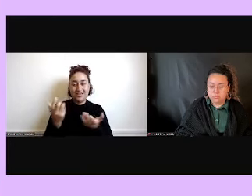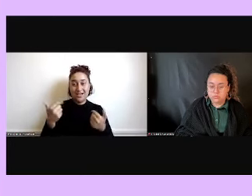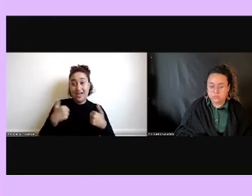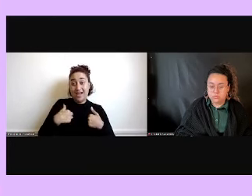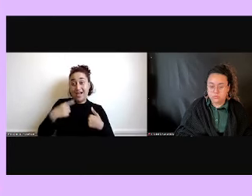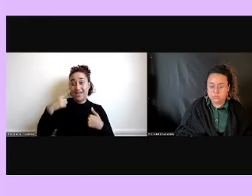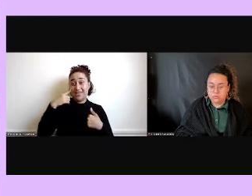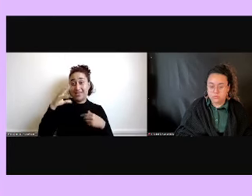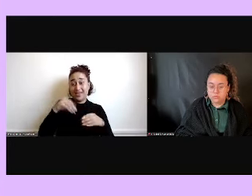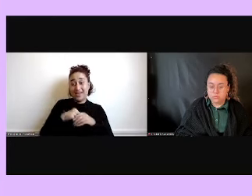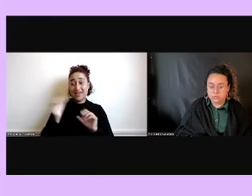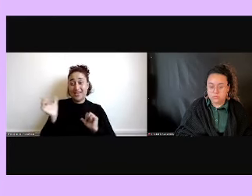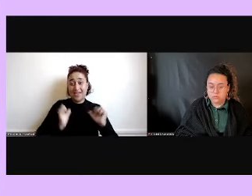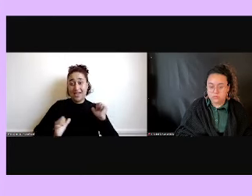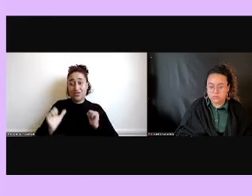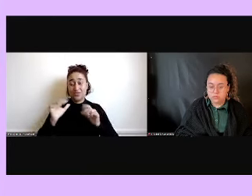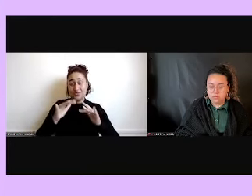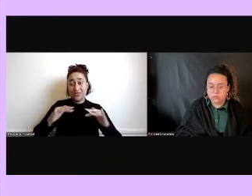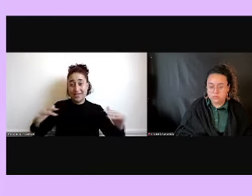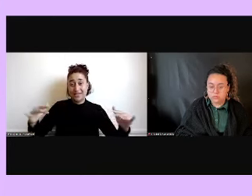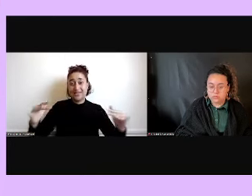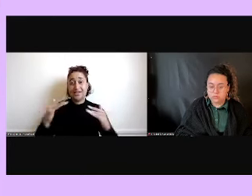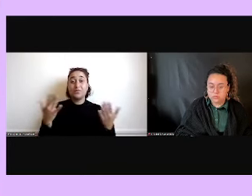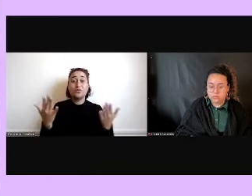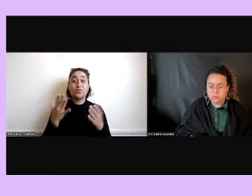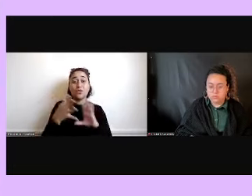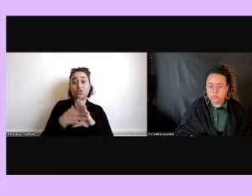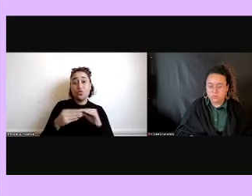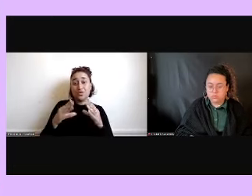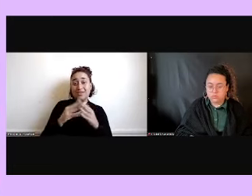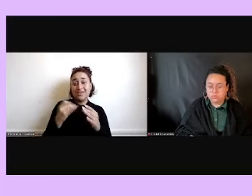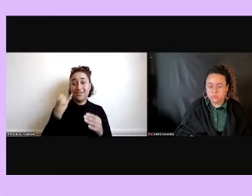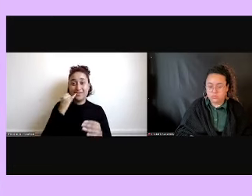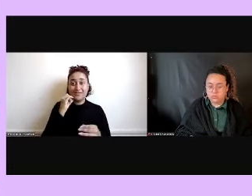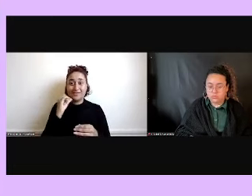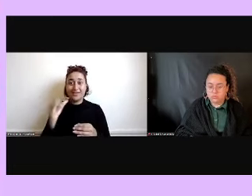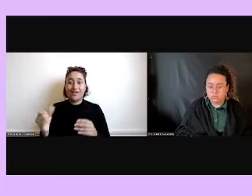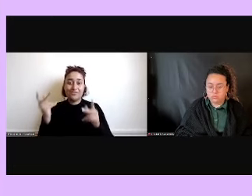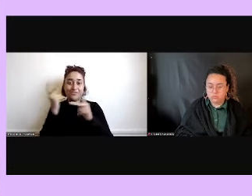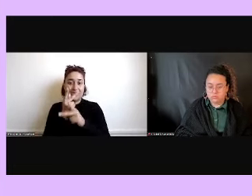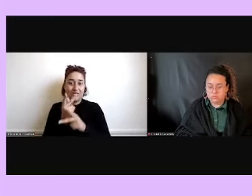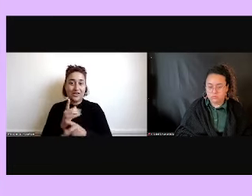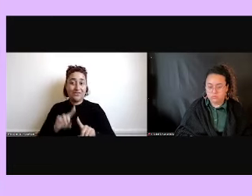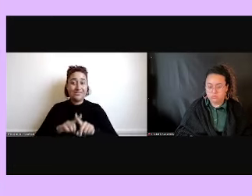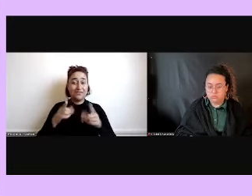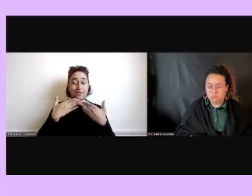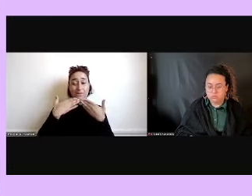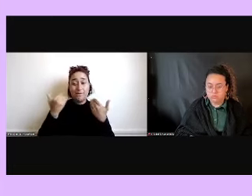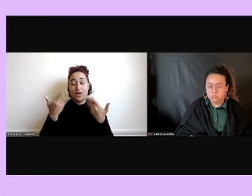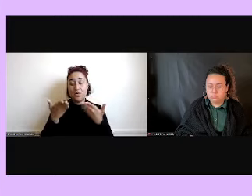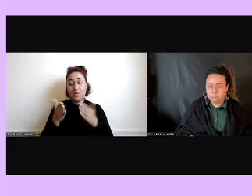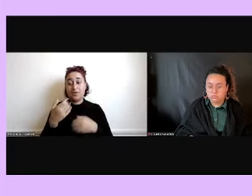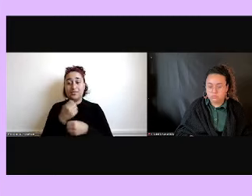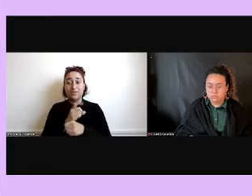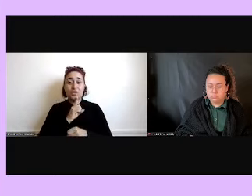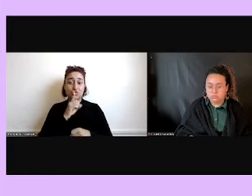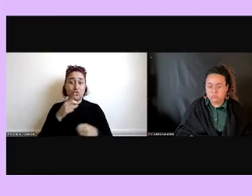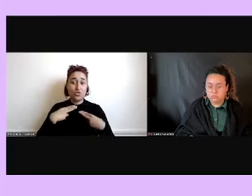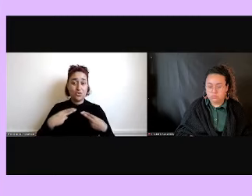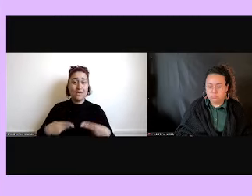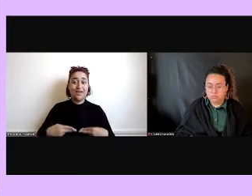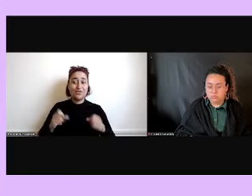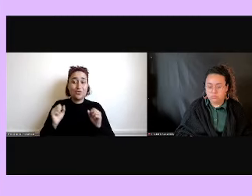in a theatrical landscape, because what is storytelling if not figuring out different and better ways to make sure humanity is